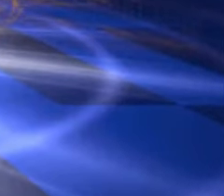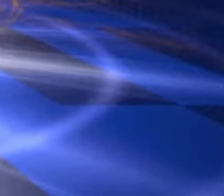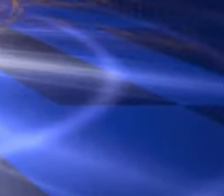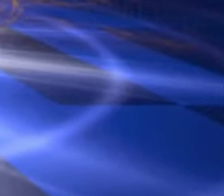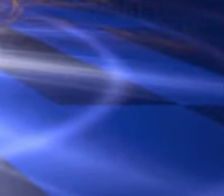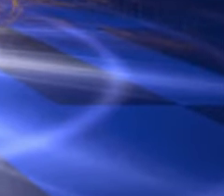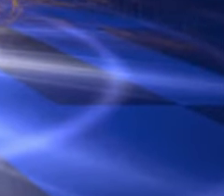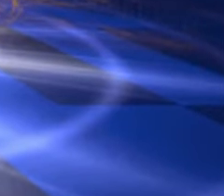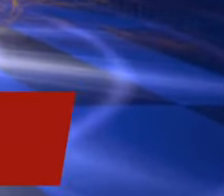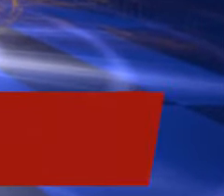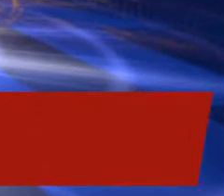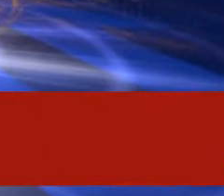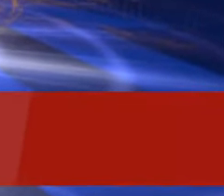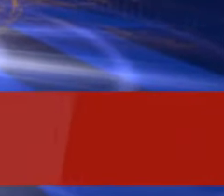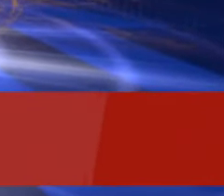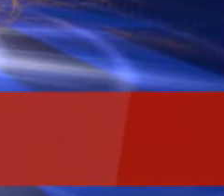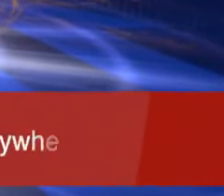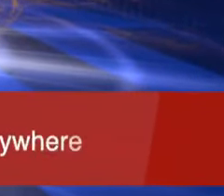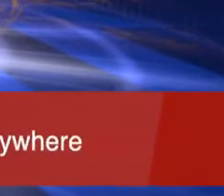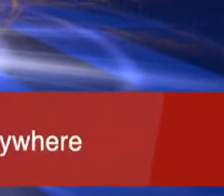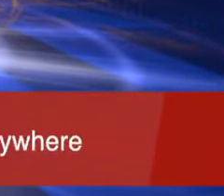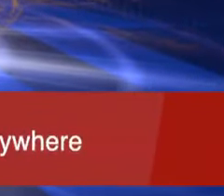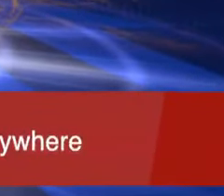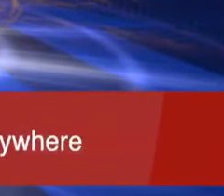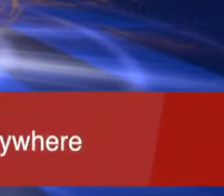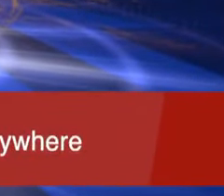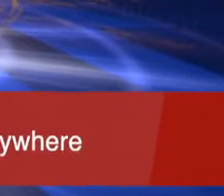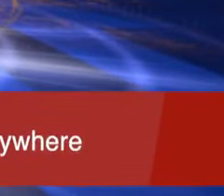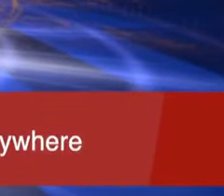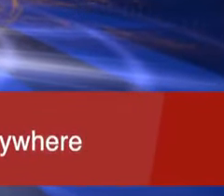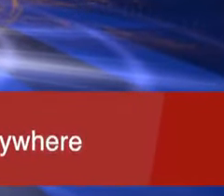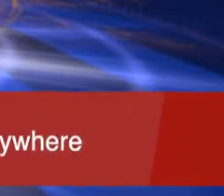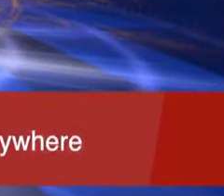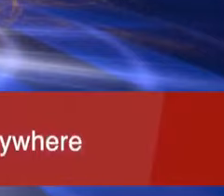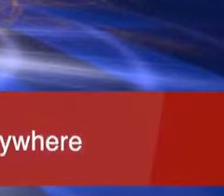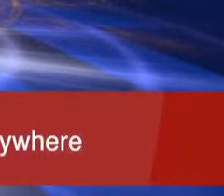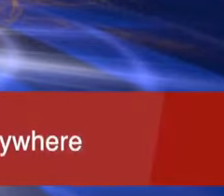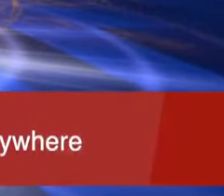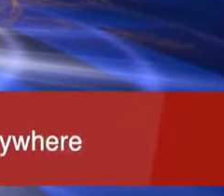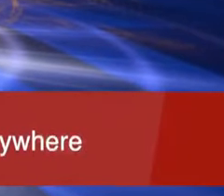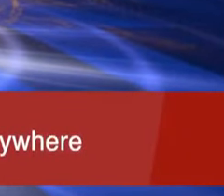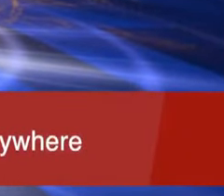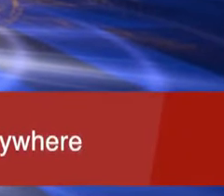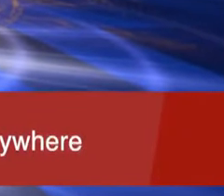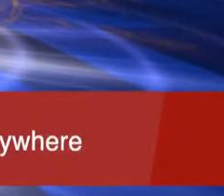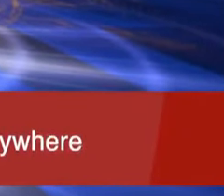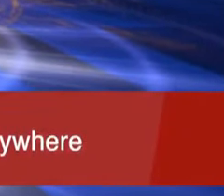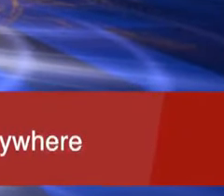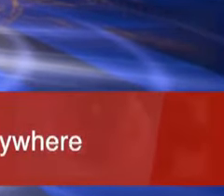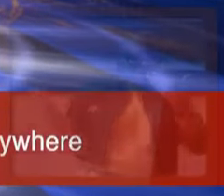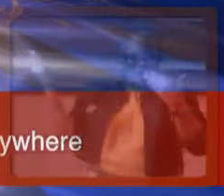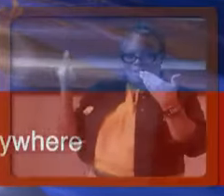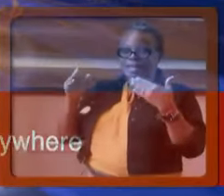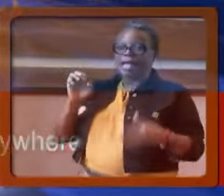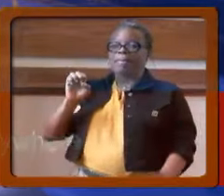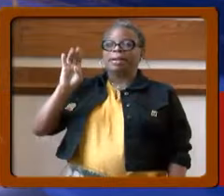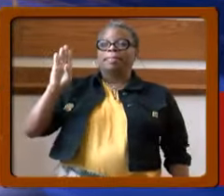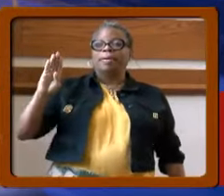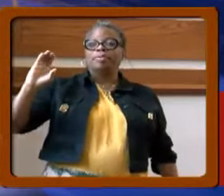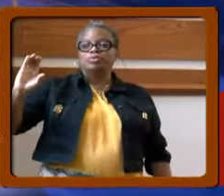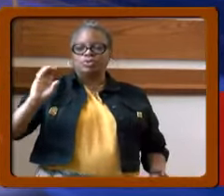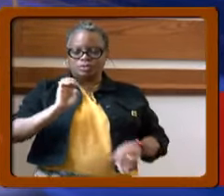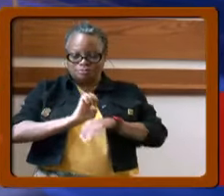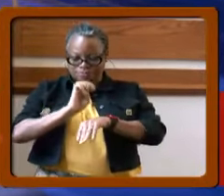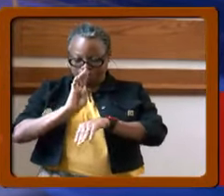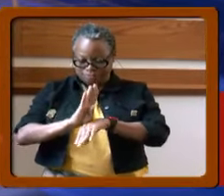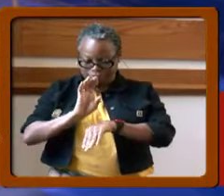Well, praise the Lord, everybody. Everybody, praise the Lord. Good morning, Ebenezer Baptist